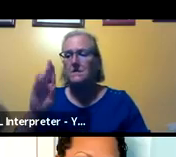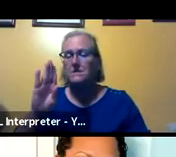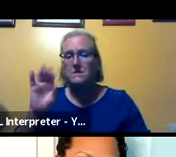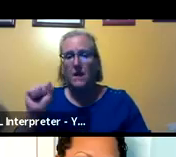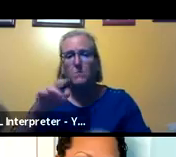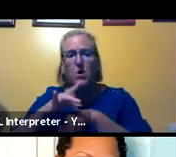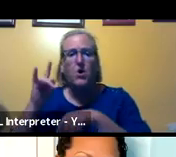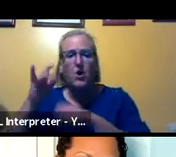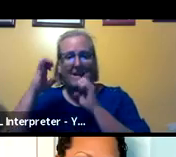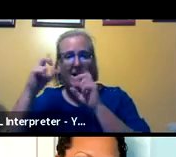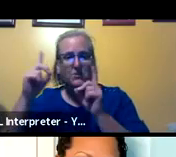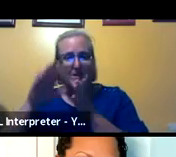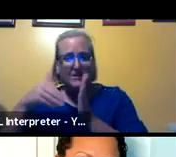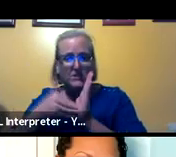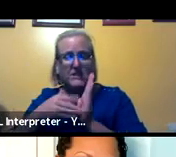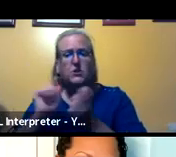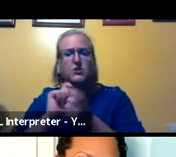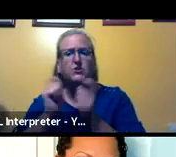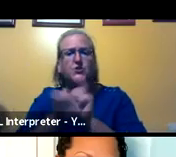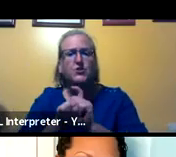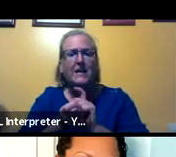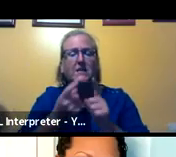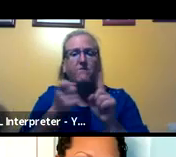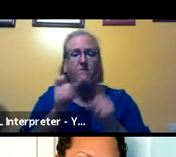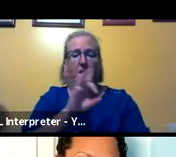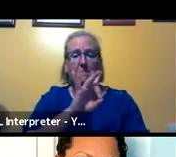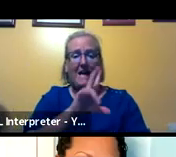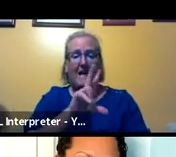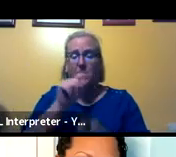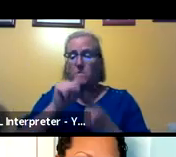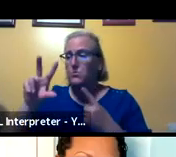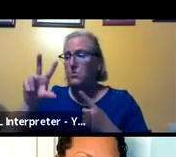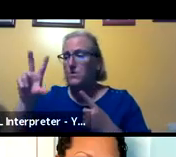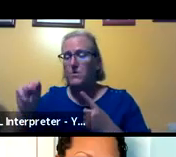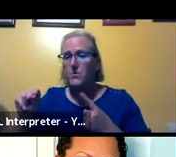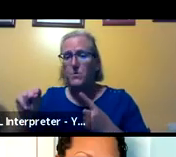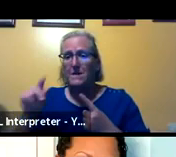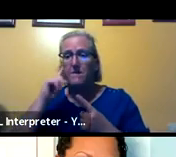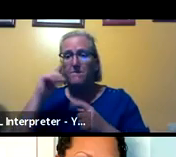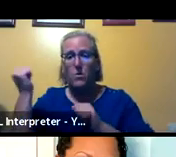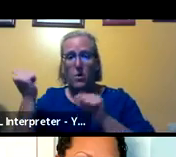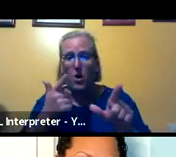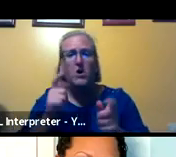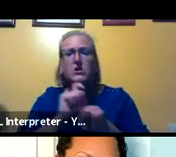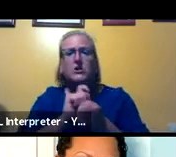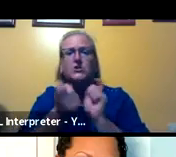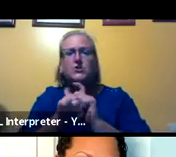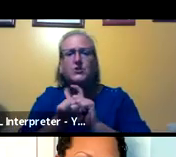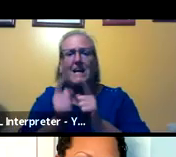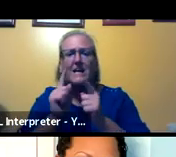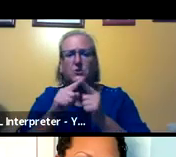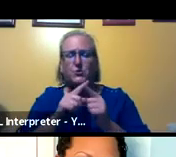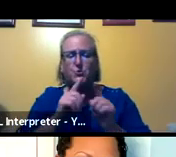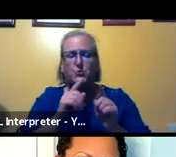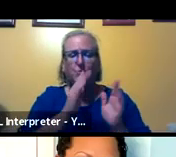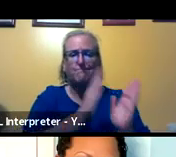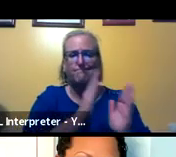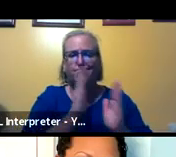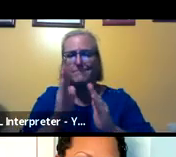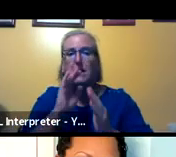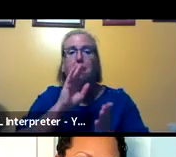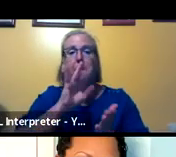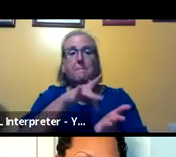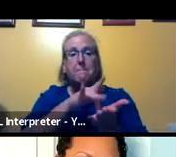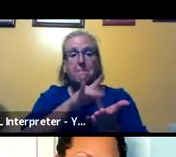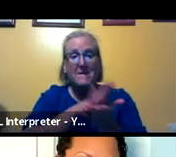change their school hours from 8:30 to 3:30 for all to a staggered start for our middle school